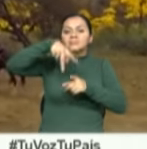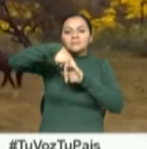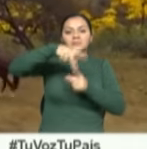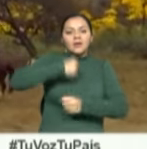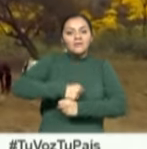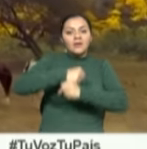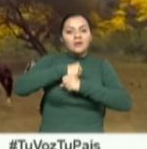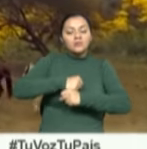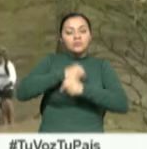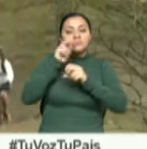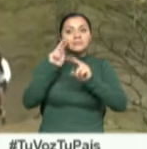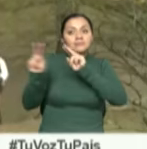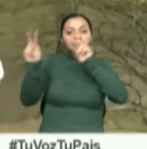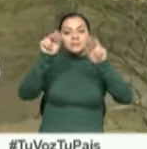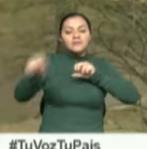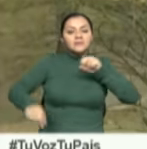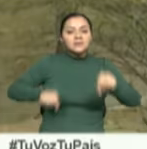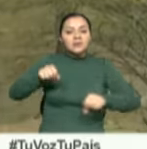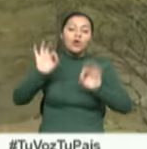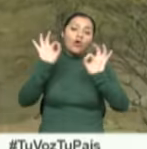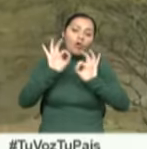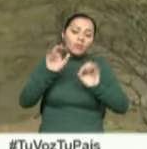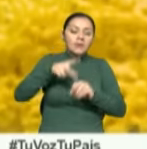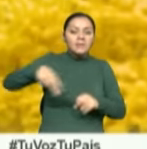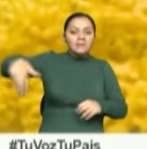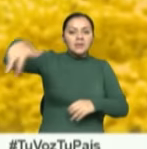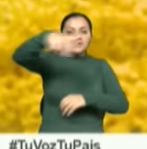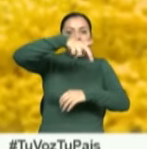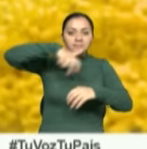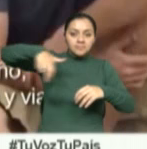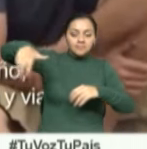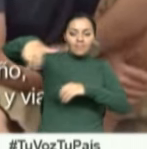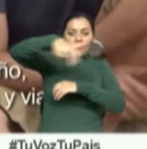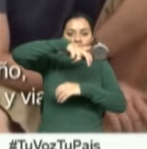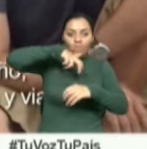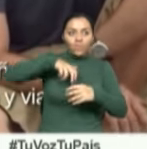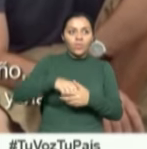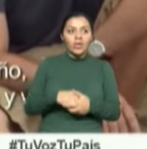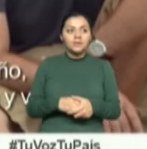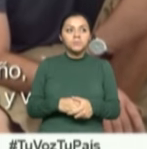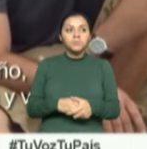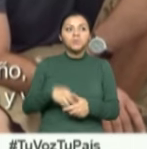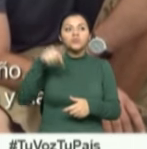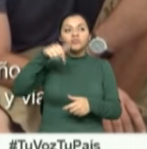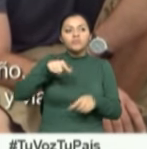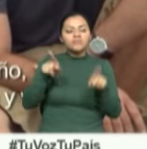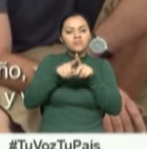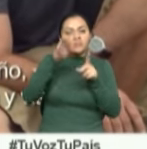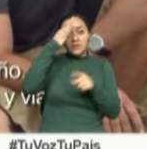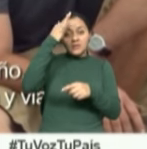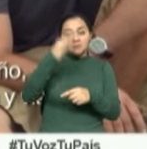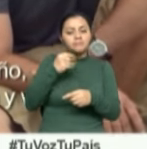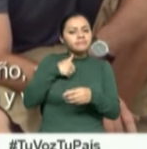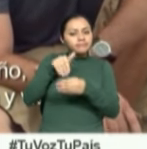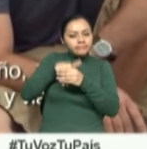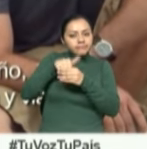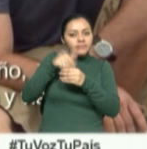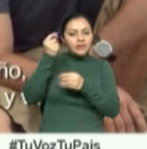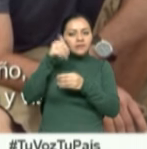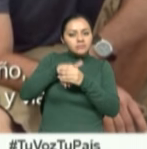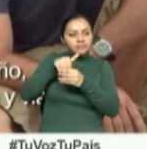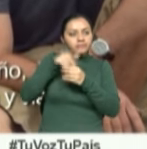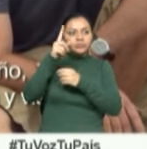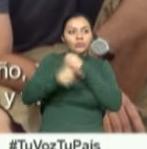caballo, recorrido en bicicleta o caminata por el sendero exclusivo. Save up our money all year and leave Ohio in the